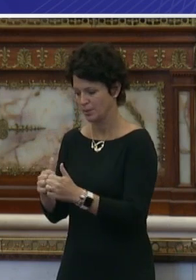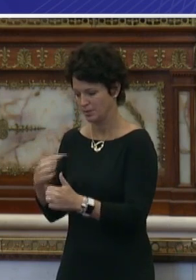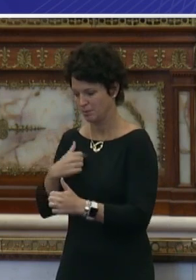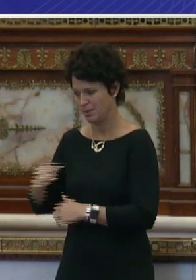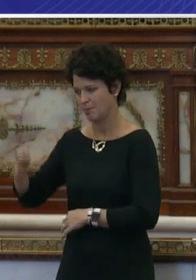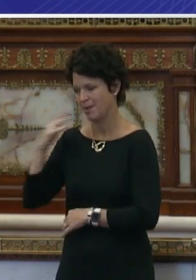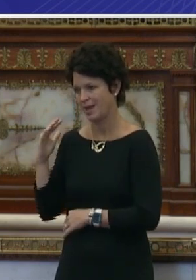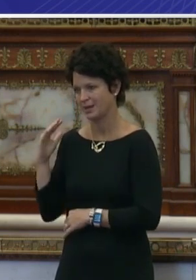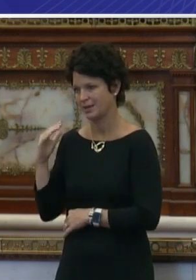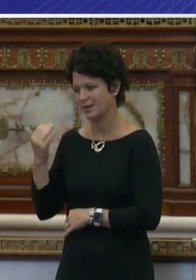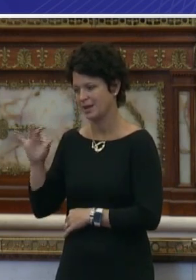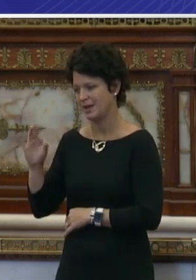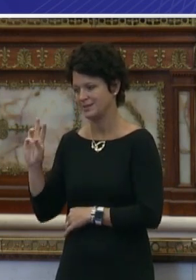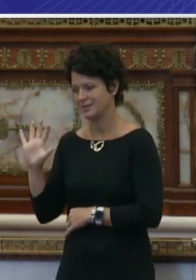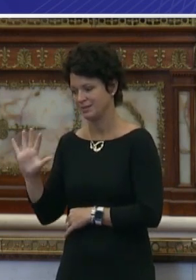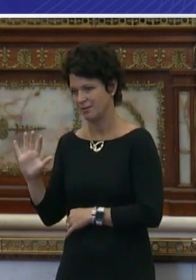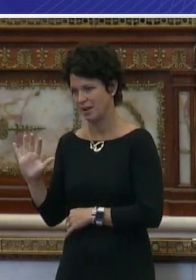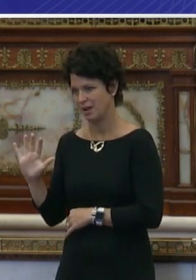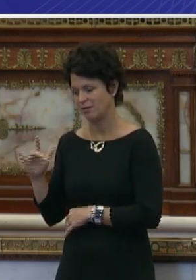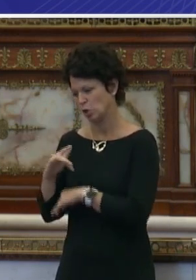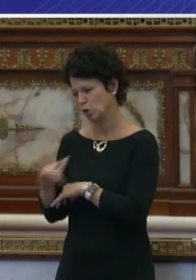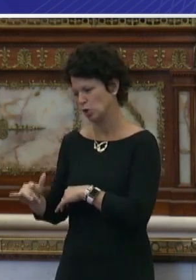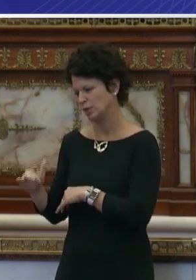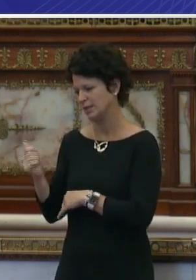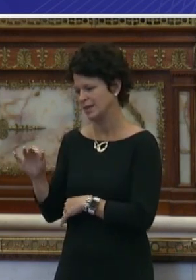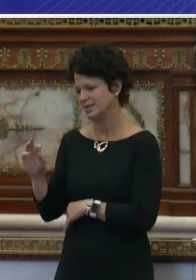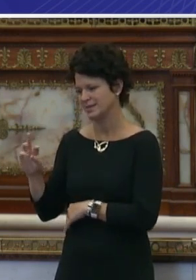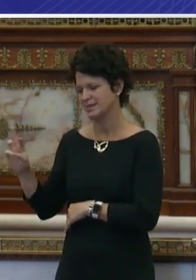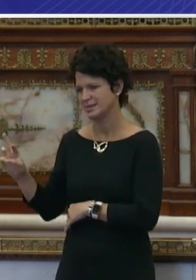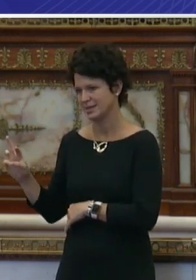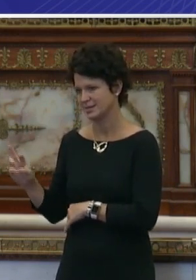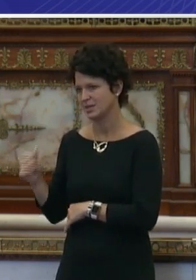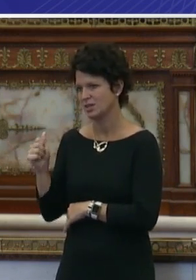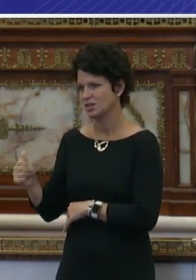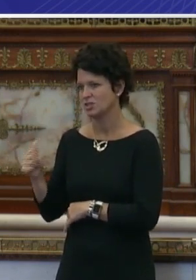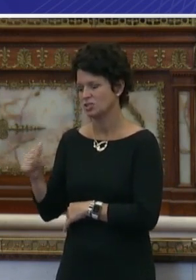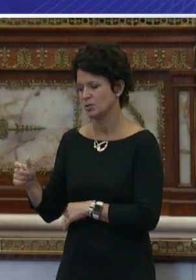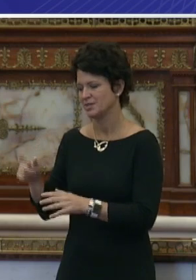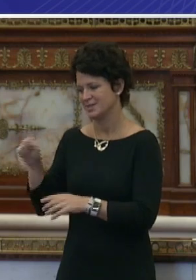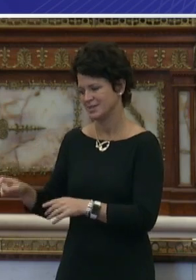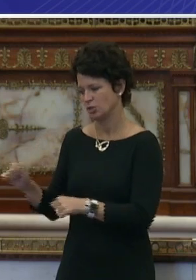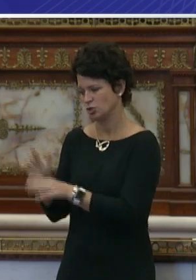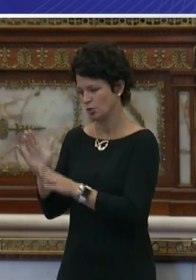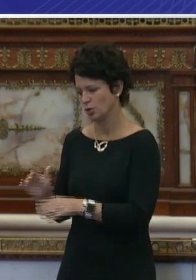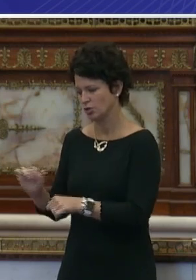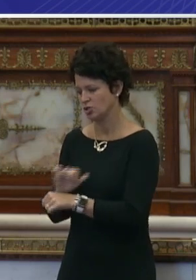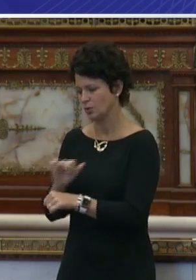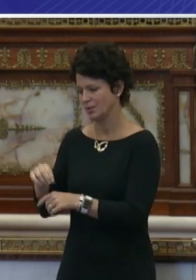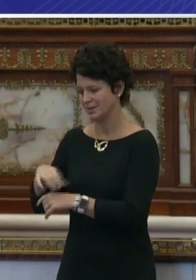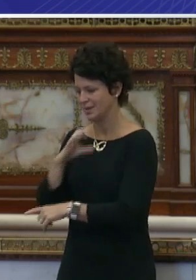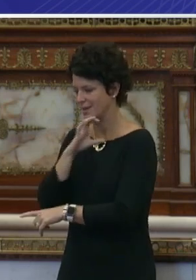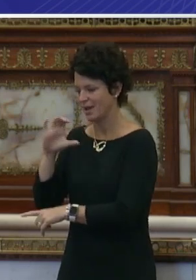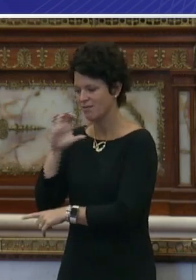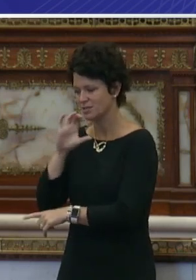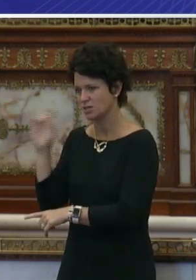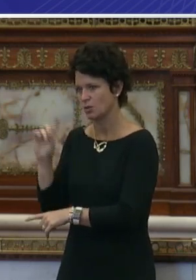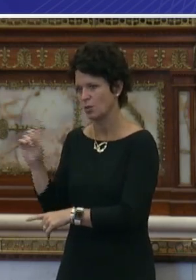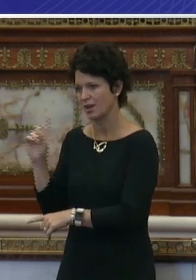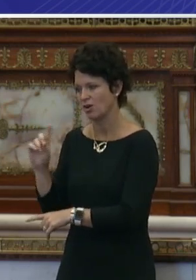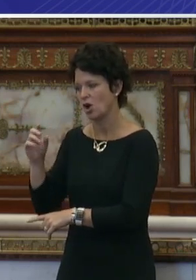back in 1965, early 1966, she was an essential worker. She worked in the cafeteria at one of